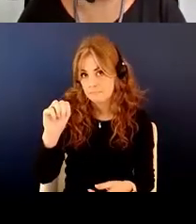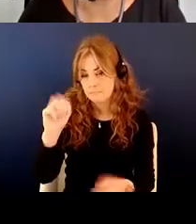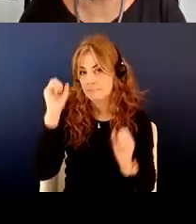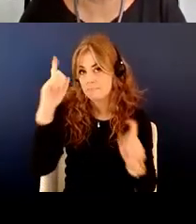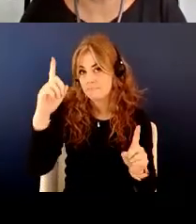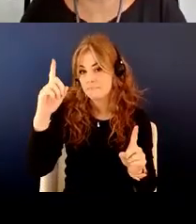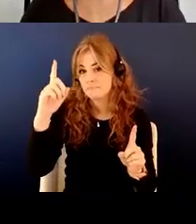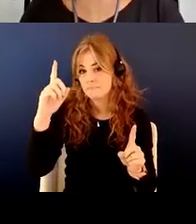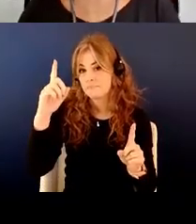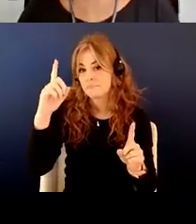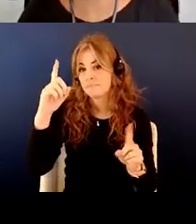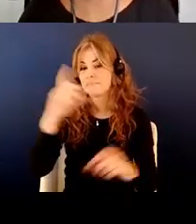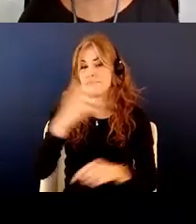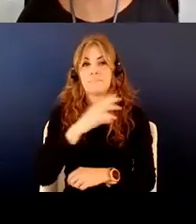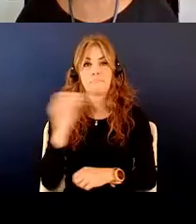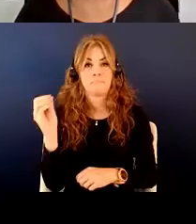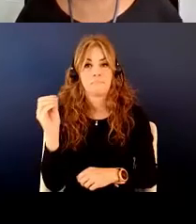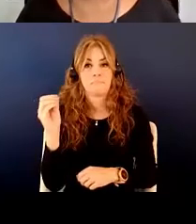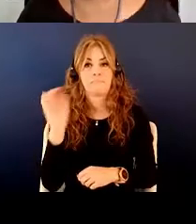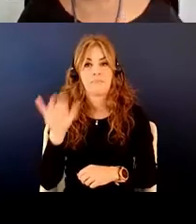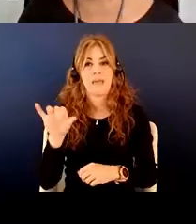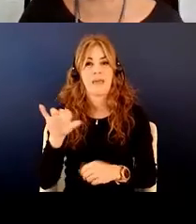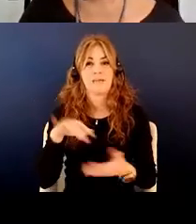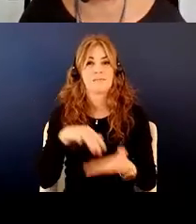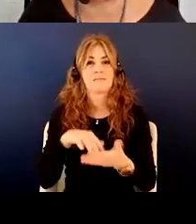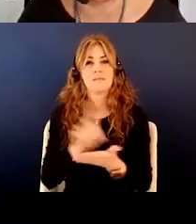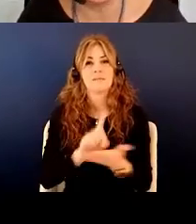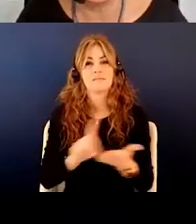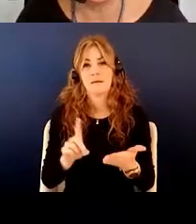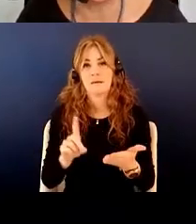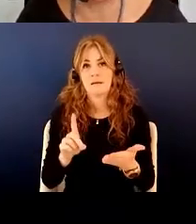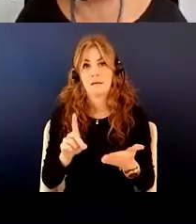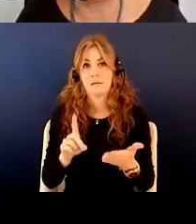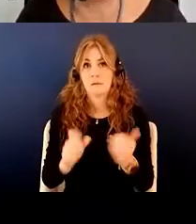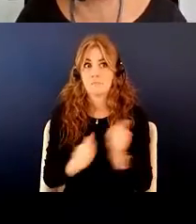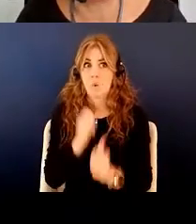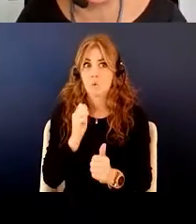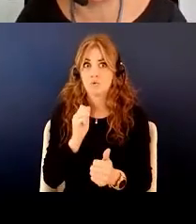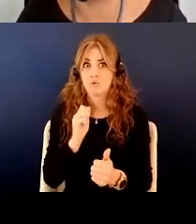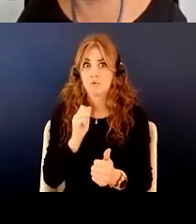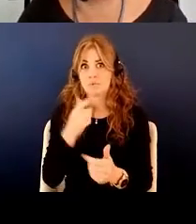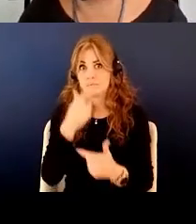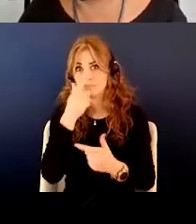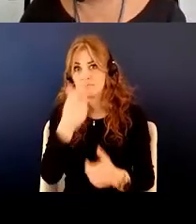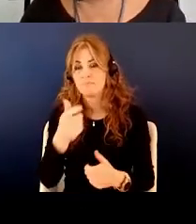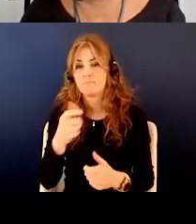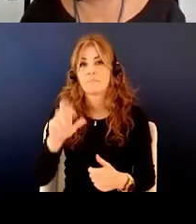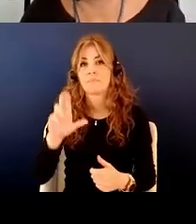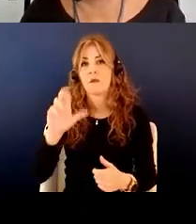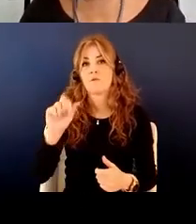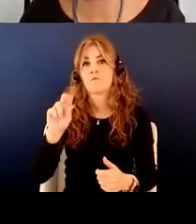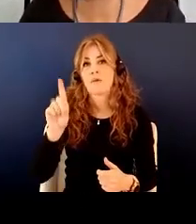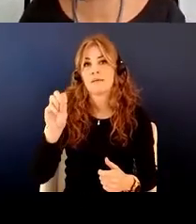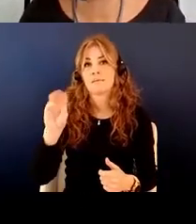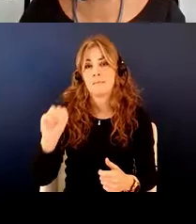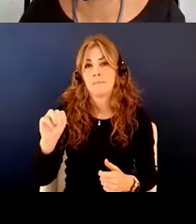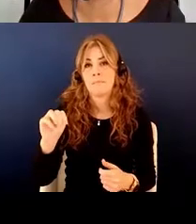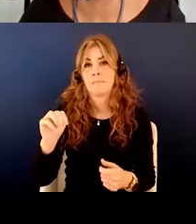education. And the study designs they were most interested in were randomized controlled trials.